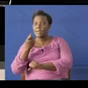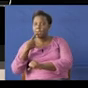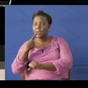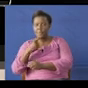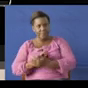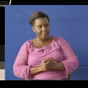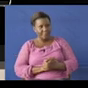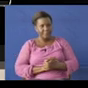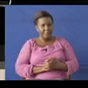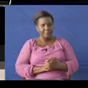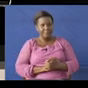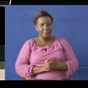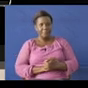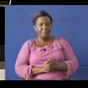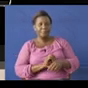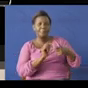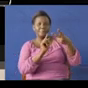modern medicine.